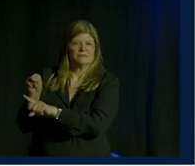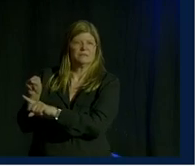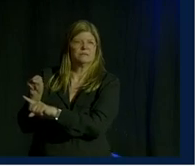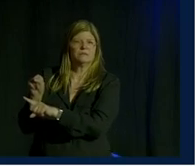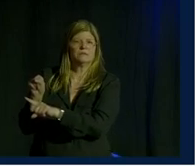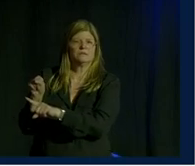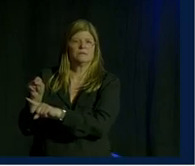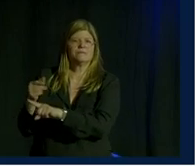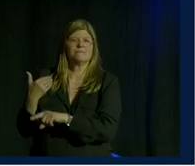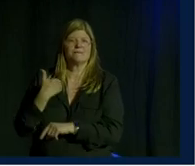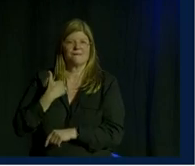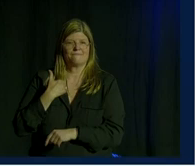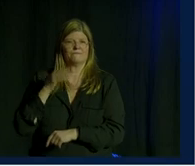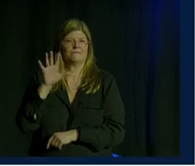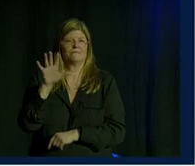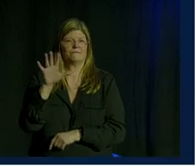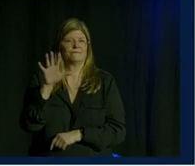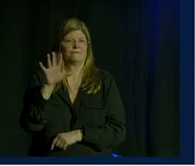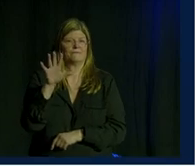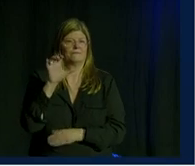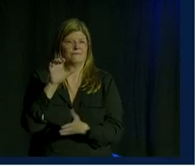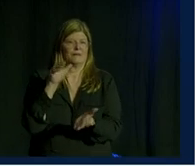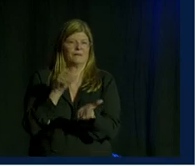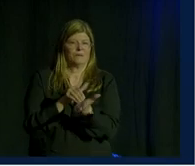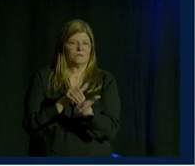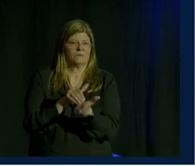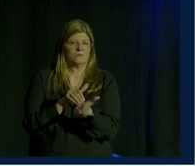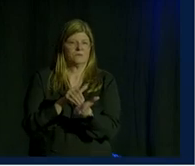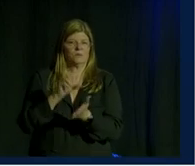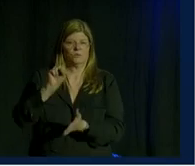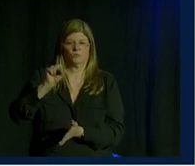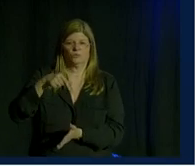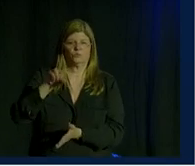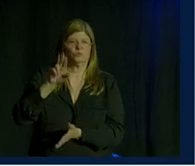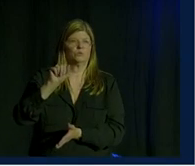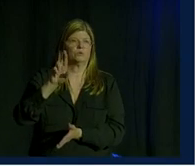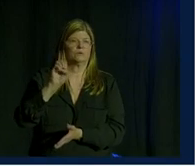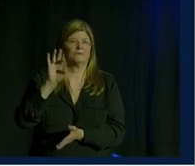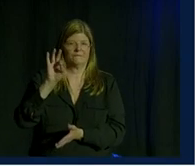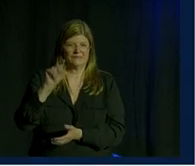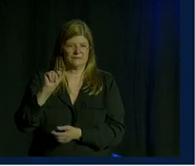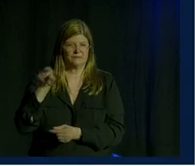500,000 square feet to note. And that's just a few mentioned here.